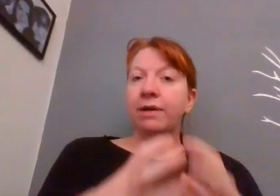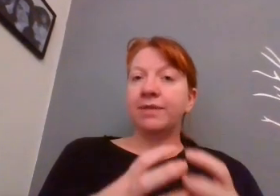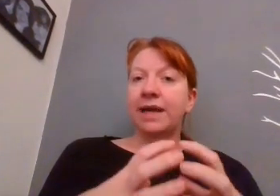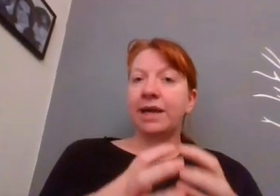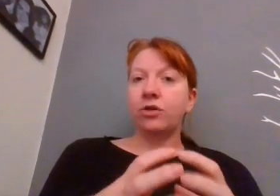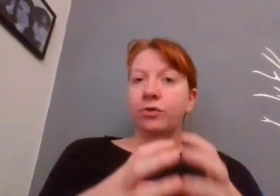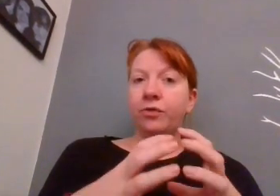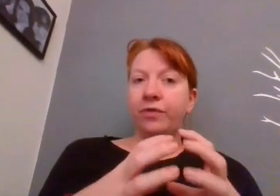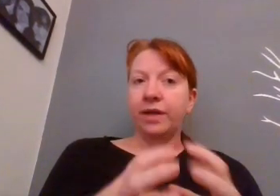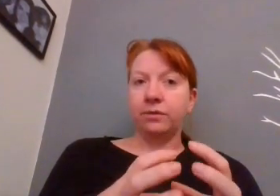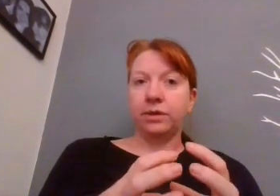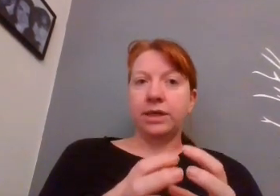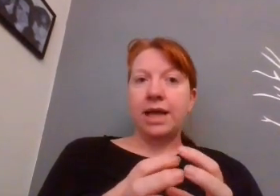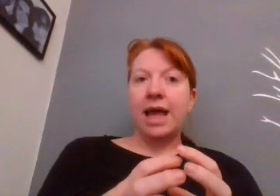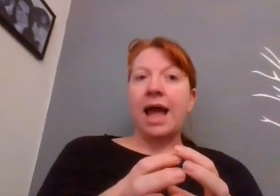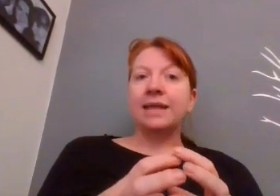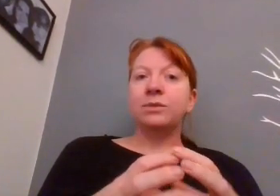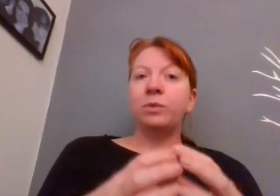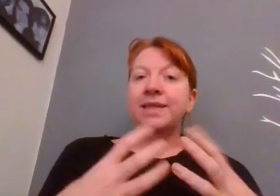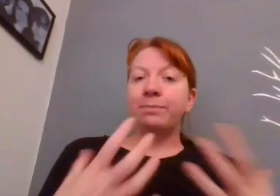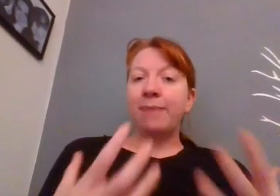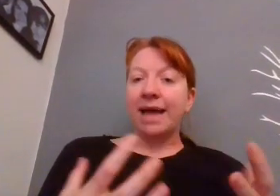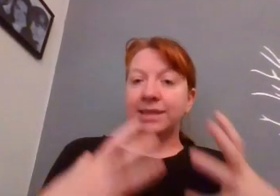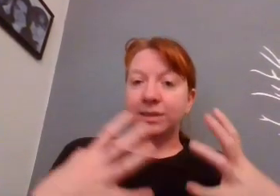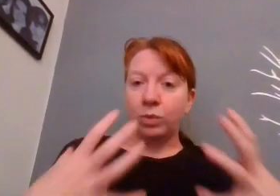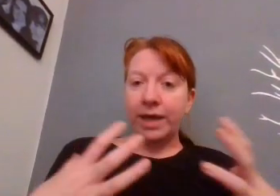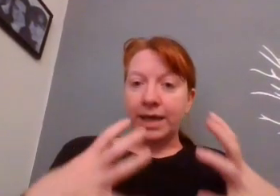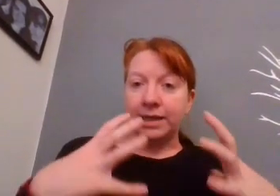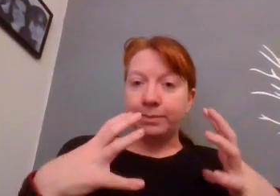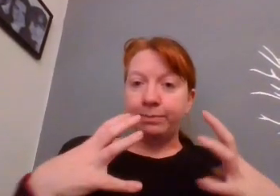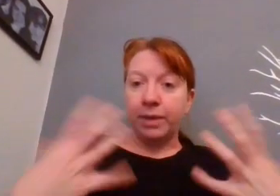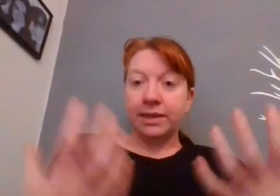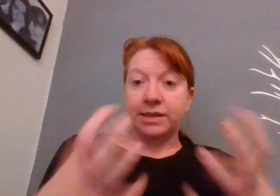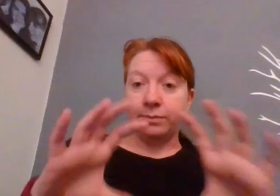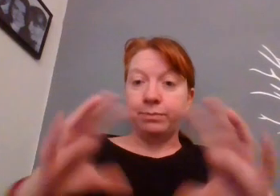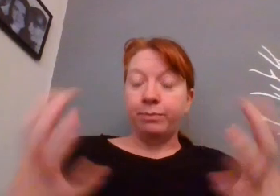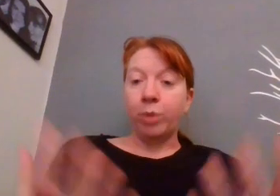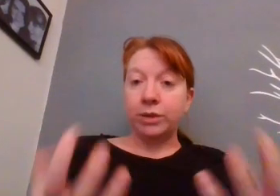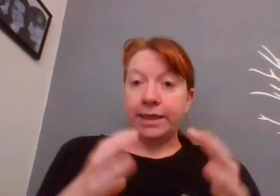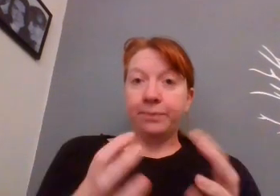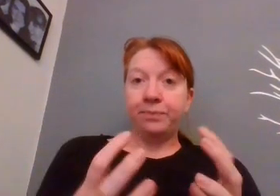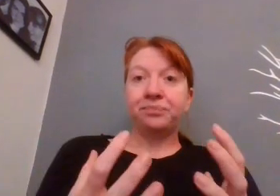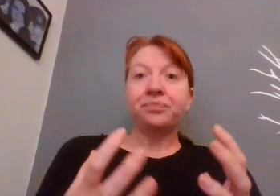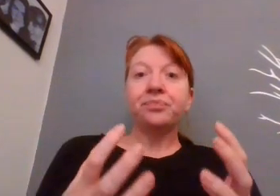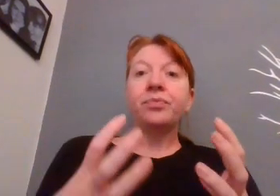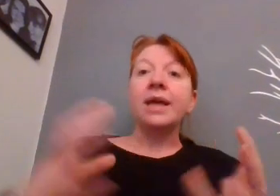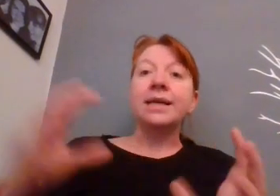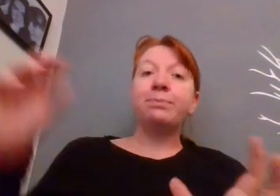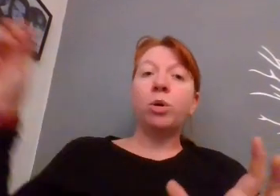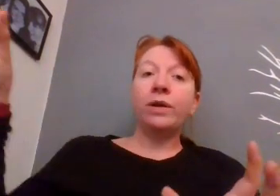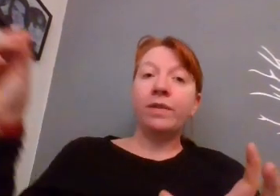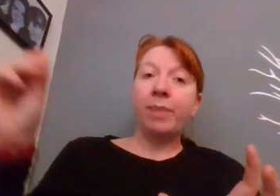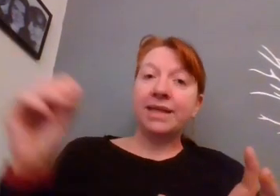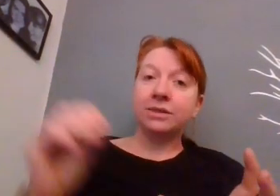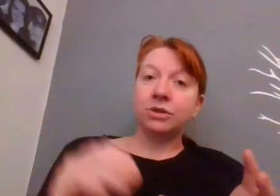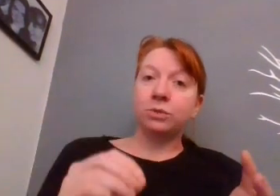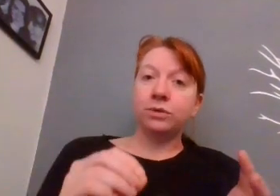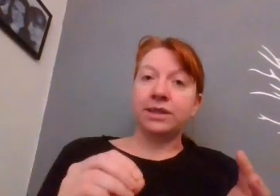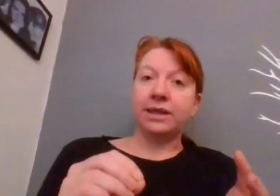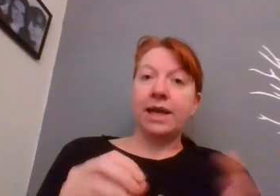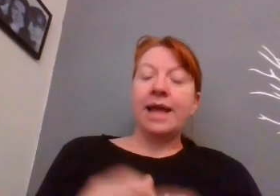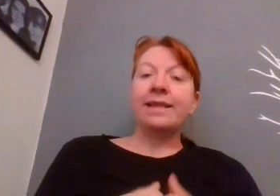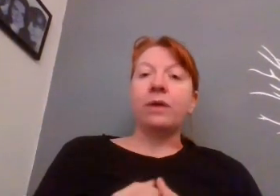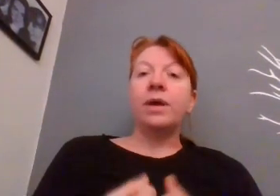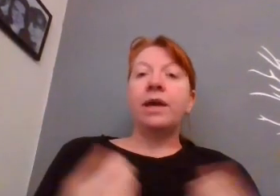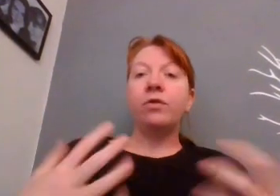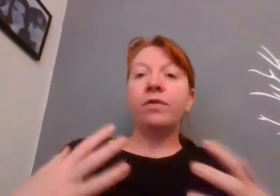is a gravitational field. And with its mass, its weight, and its body, it's pulling the pencil towards